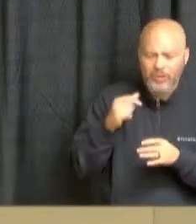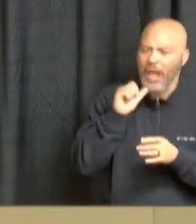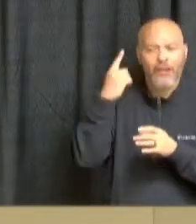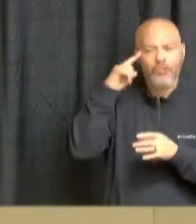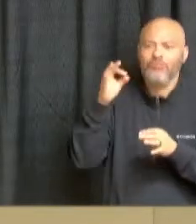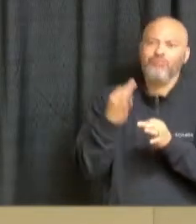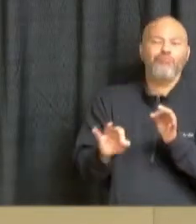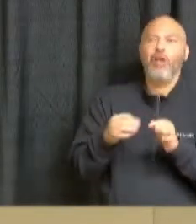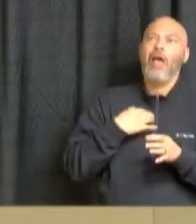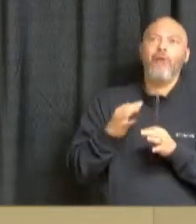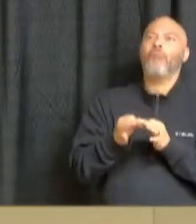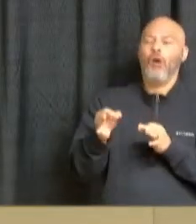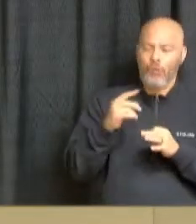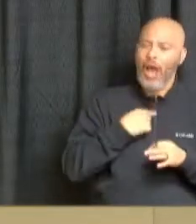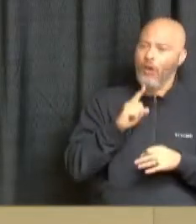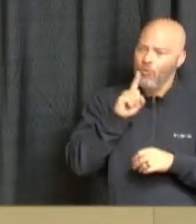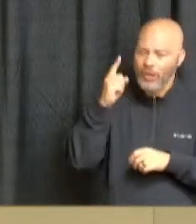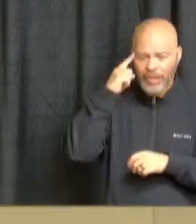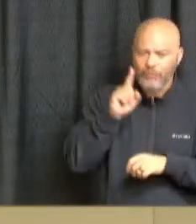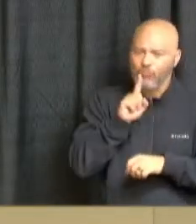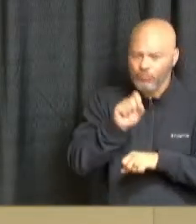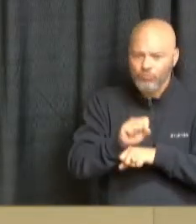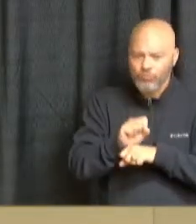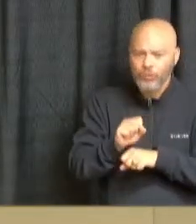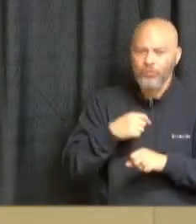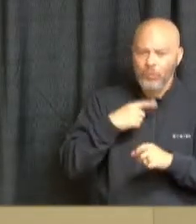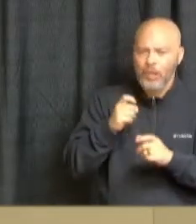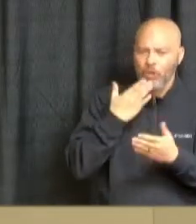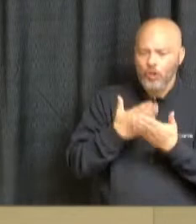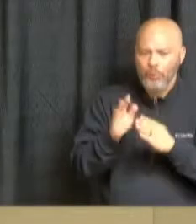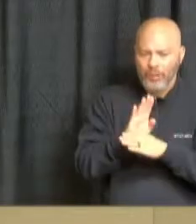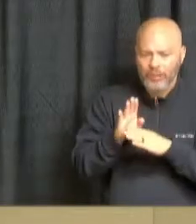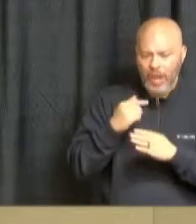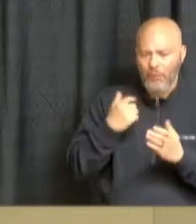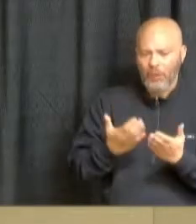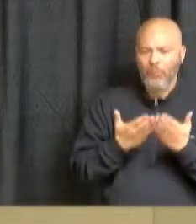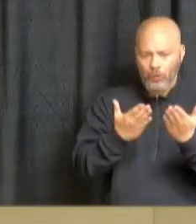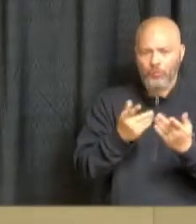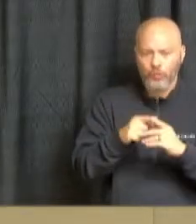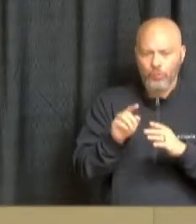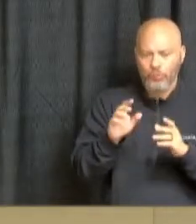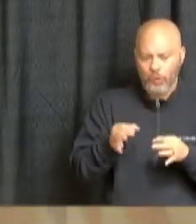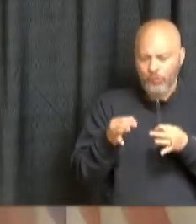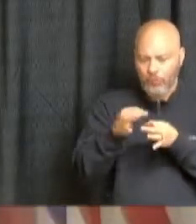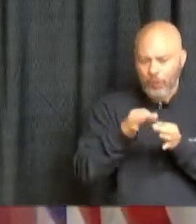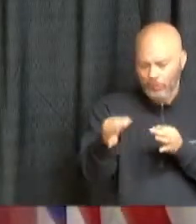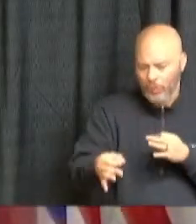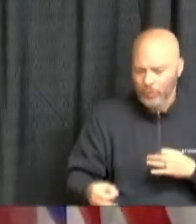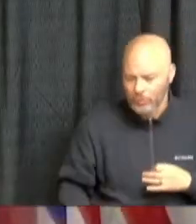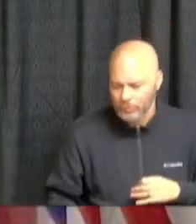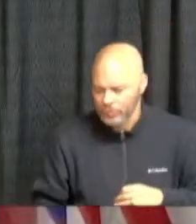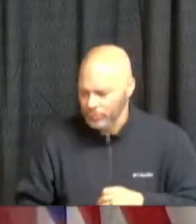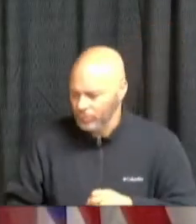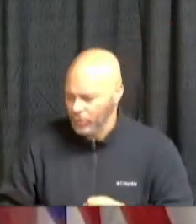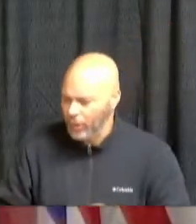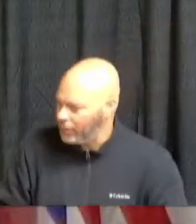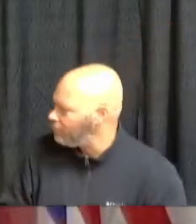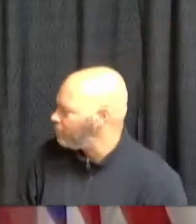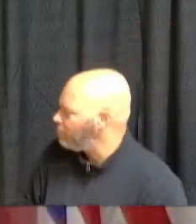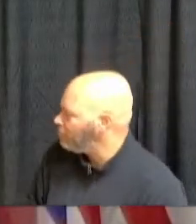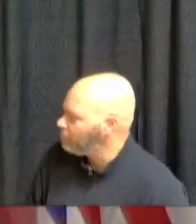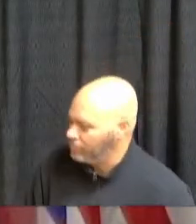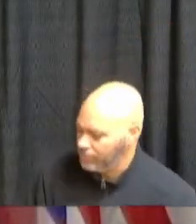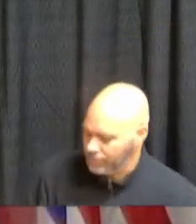postponing, but in this case, I really think it'd be wise to. So that's my motion to postpone. Motion to postpone till the March regular session?